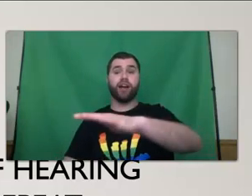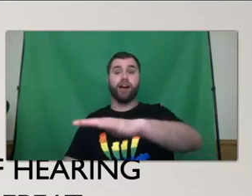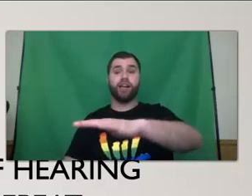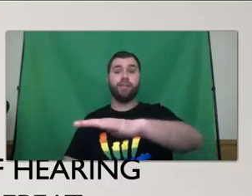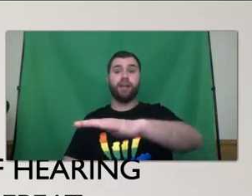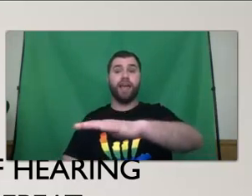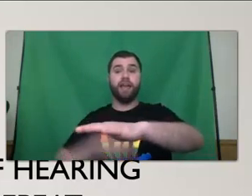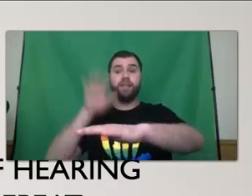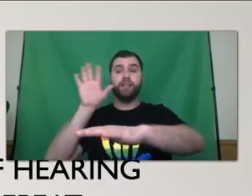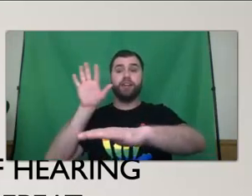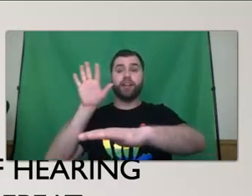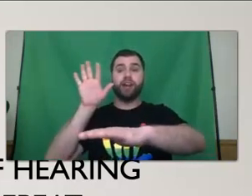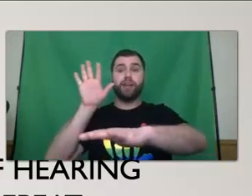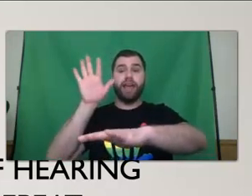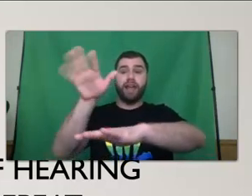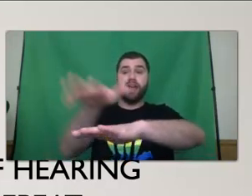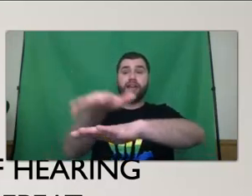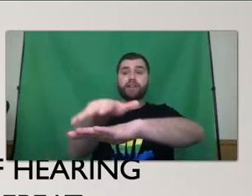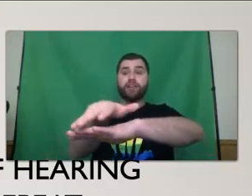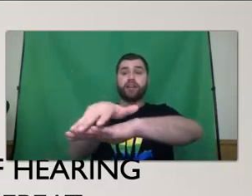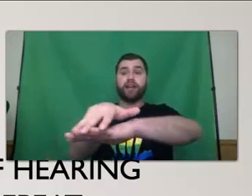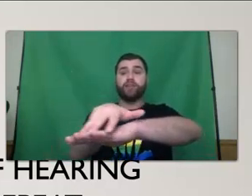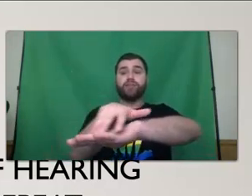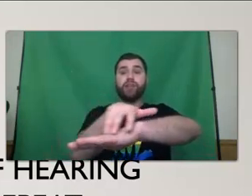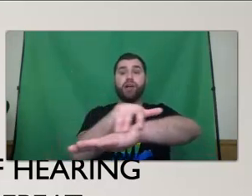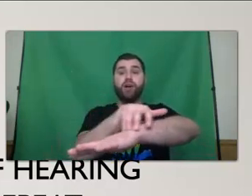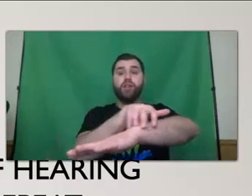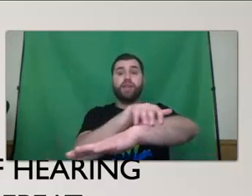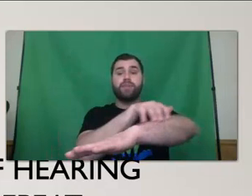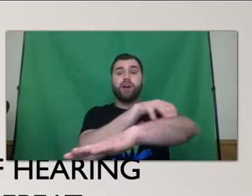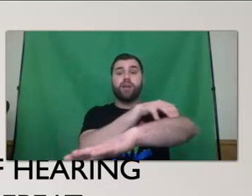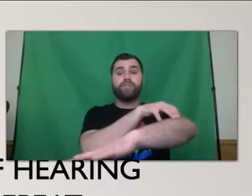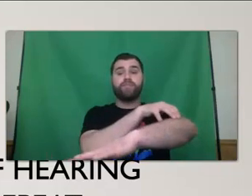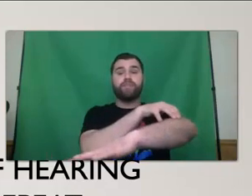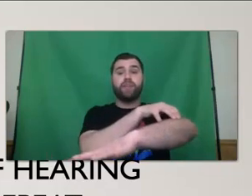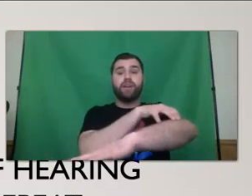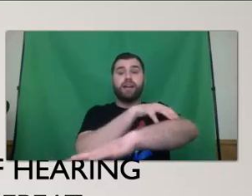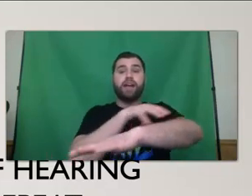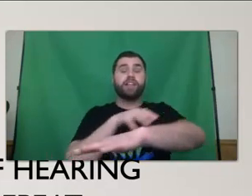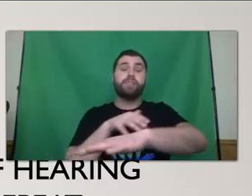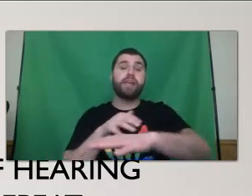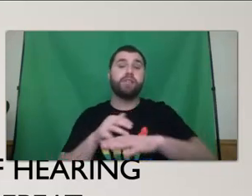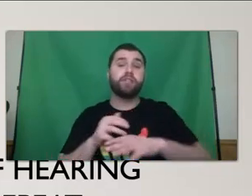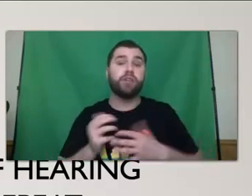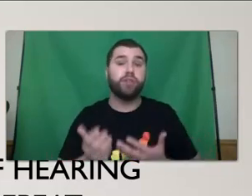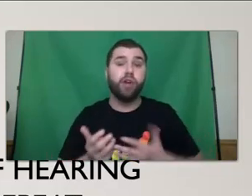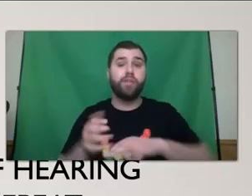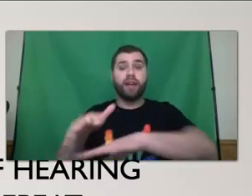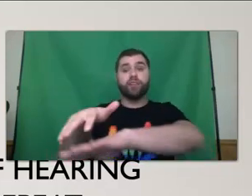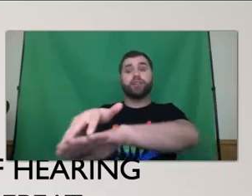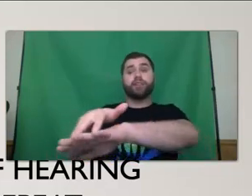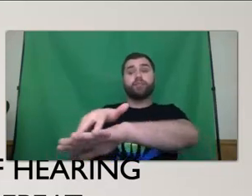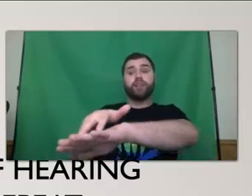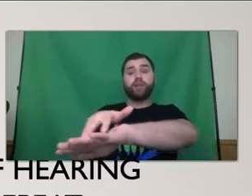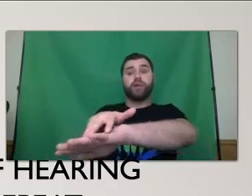take your non-dominant hand, you'll take your dominant hand, and then you're going to kind of go slowly up the arm. Now, does it mean go slower by